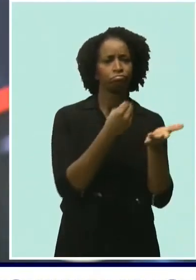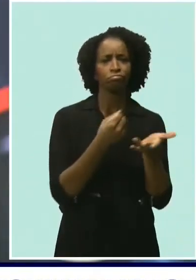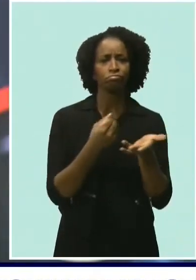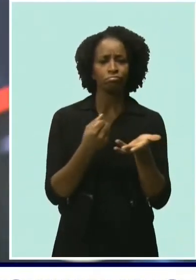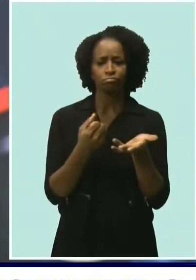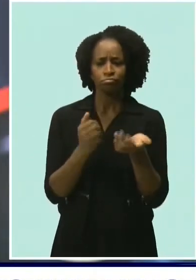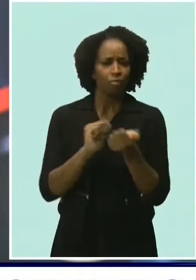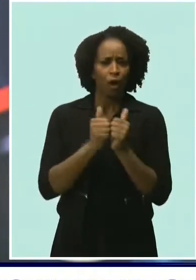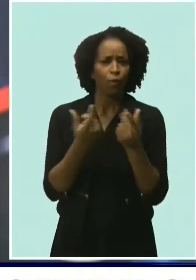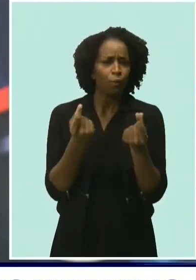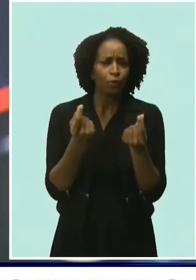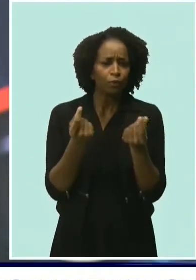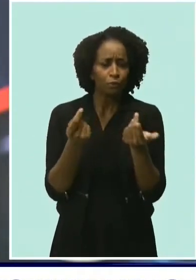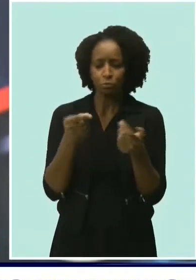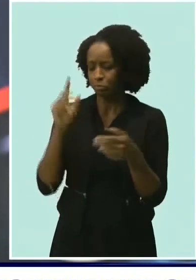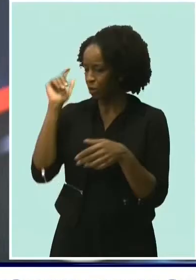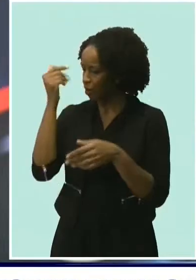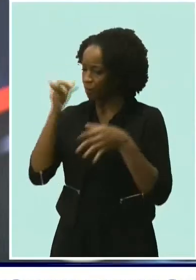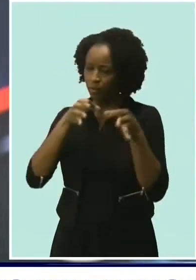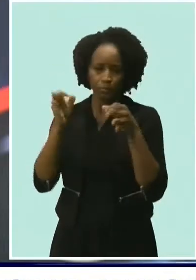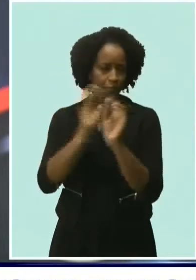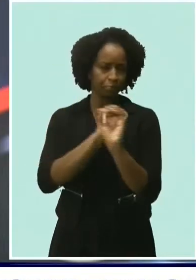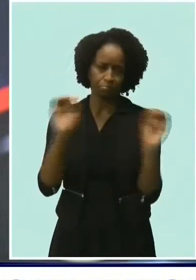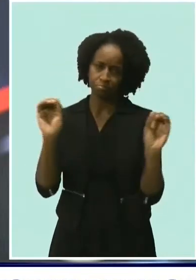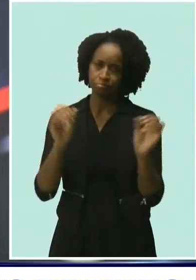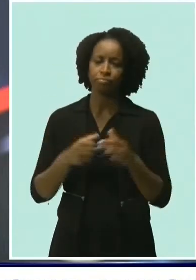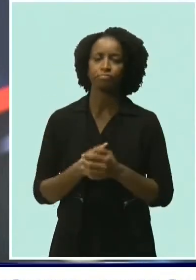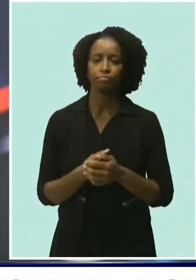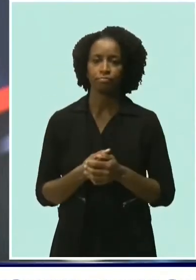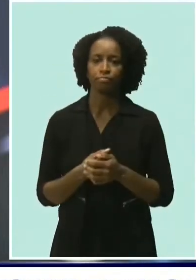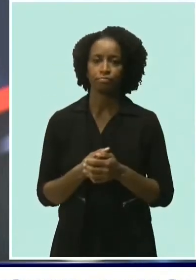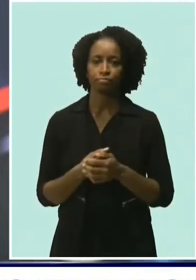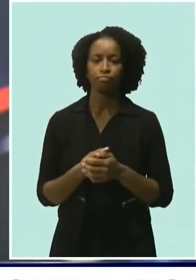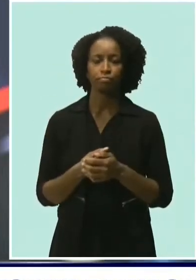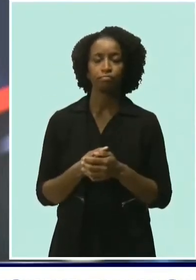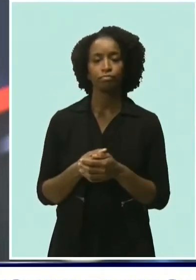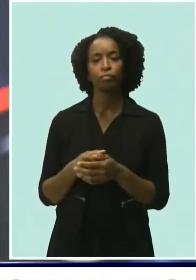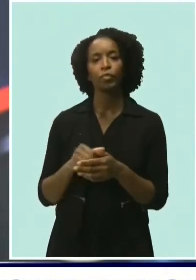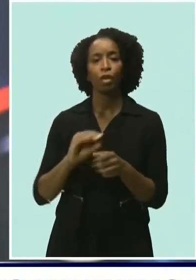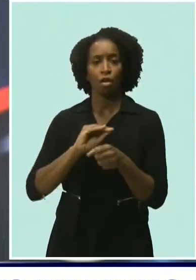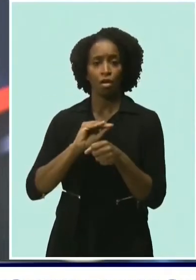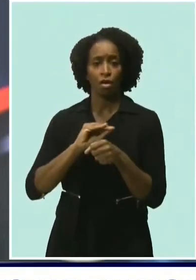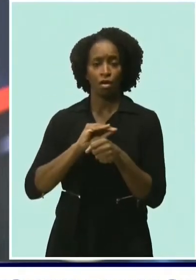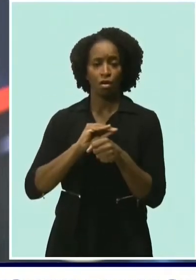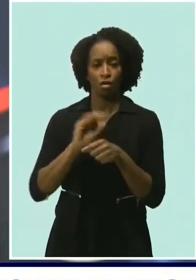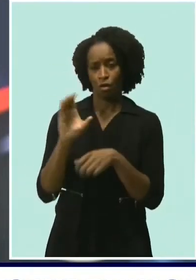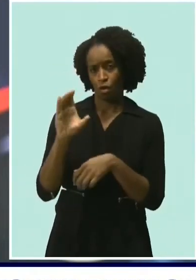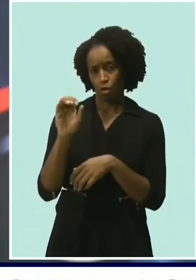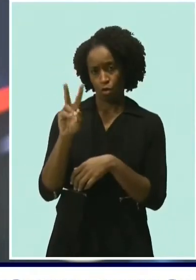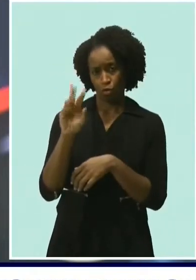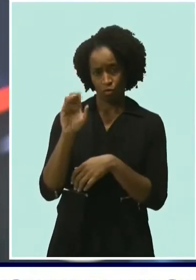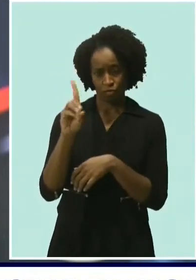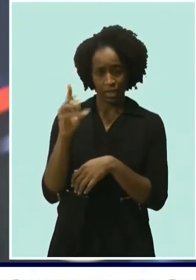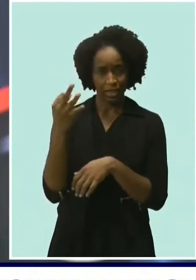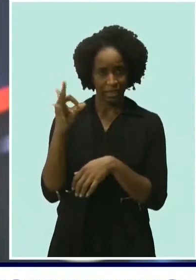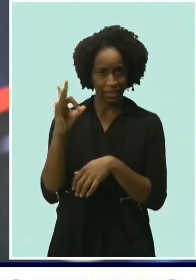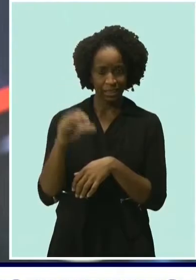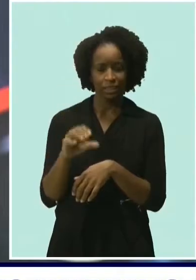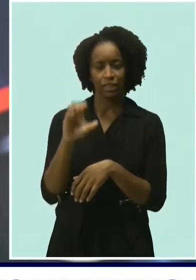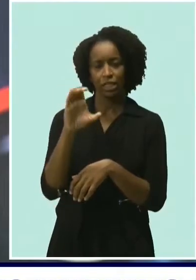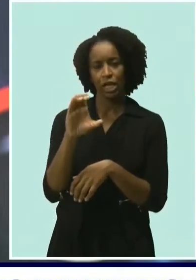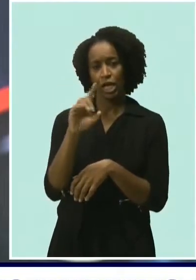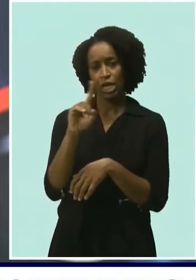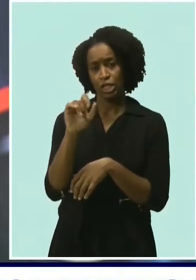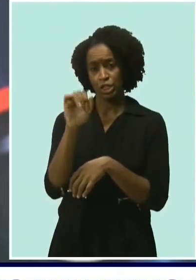While some action had to be taken on some PSVs, COVID-19 czar Richard Carter says he has received positive reports from the monitoring